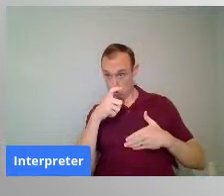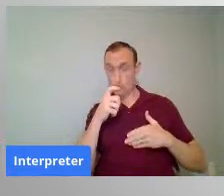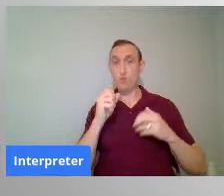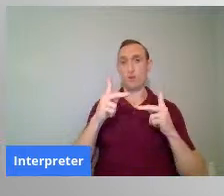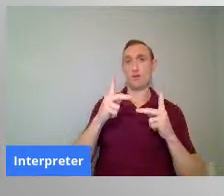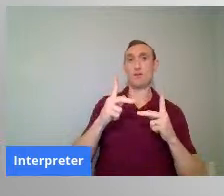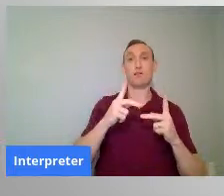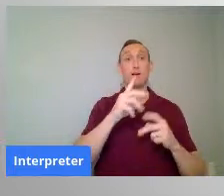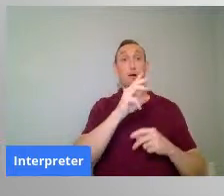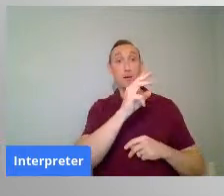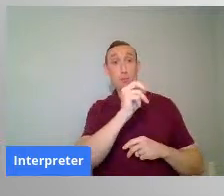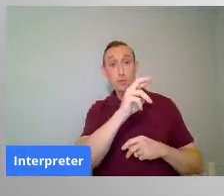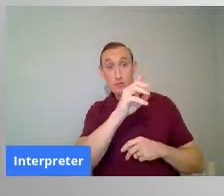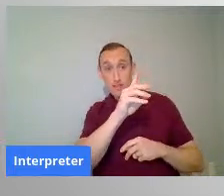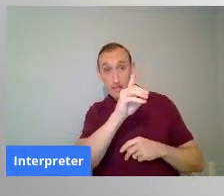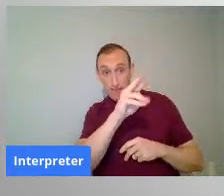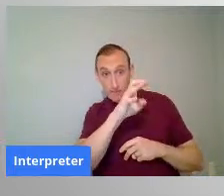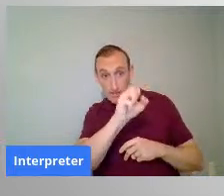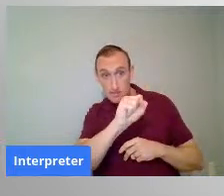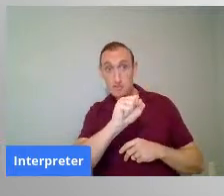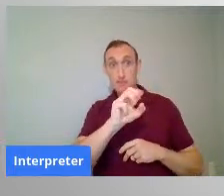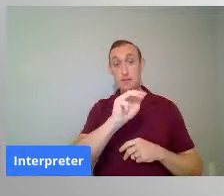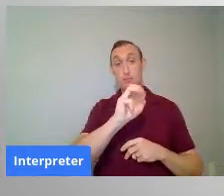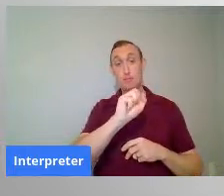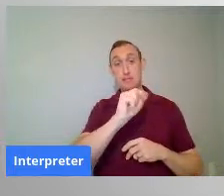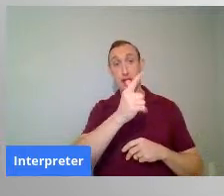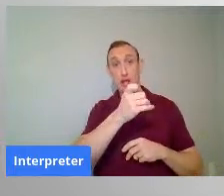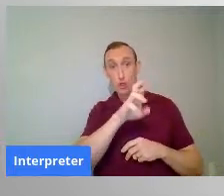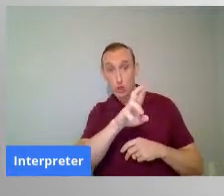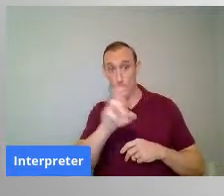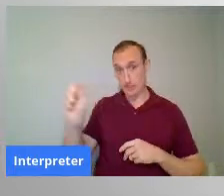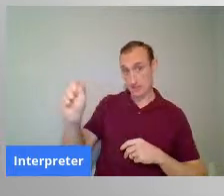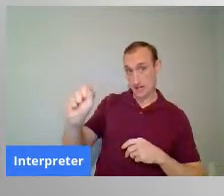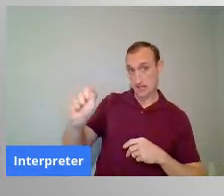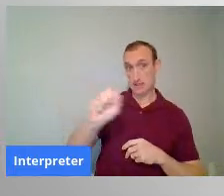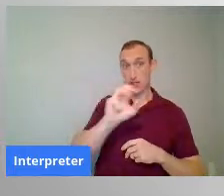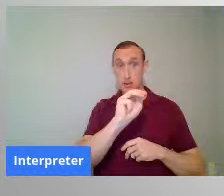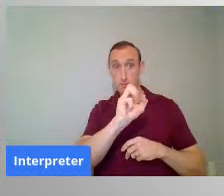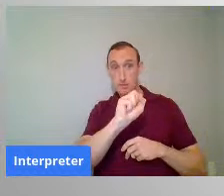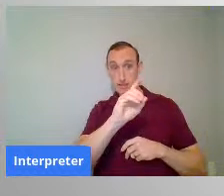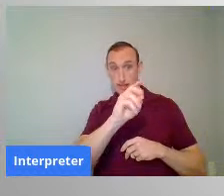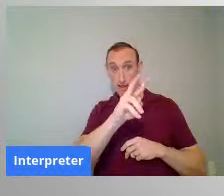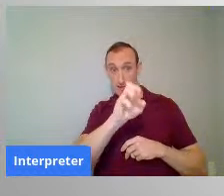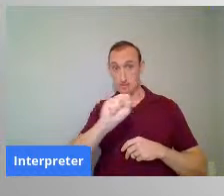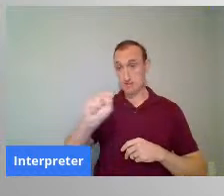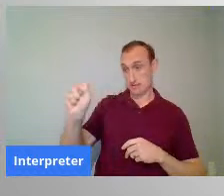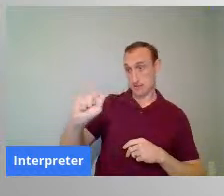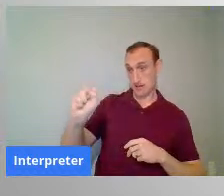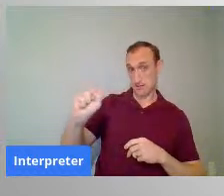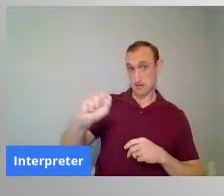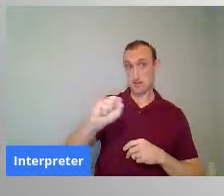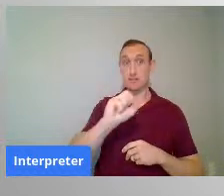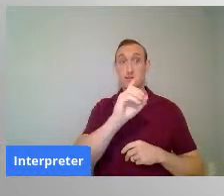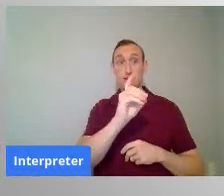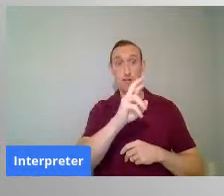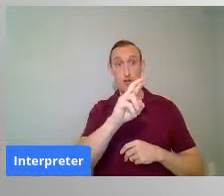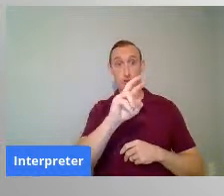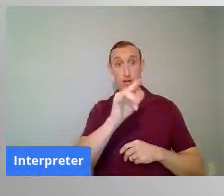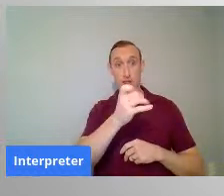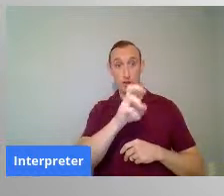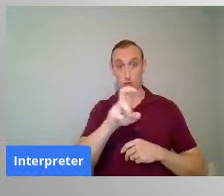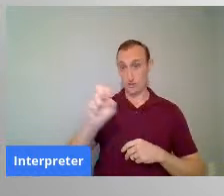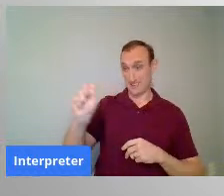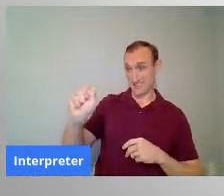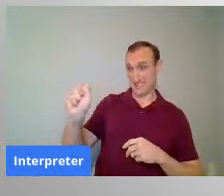Davis, Miss Gallagher, Yes. Mrs. Davis, Yes. Dr. Yeager,